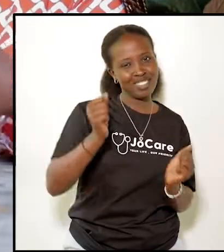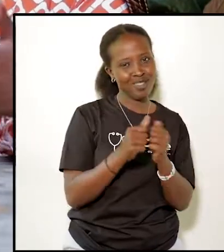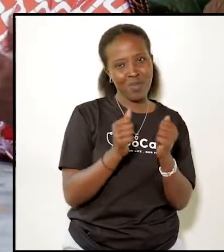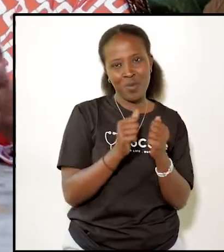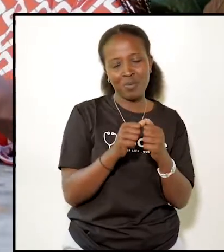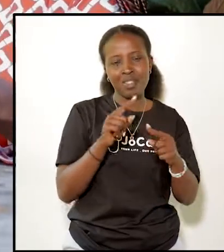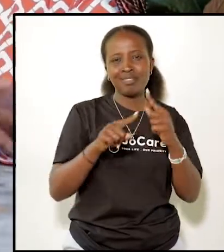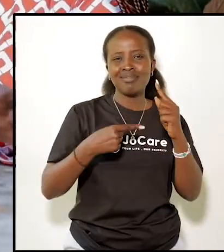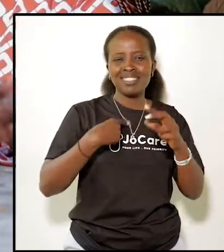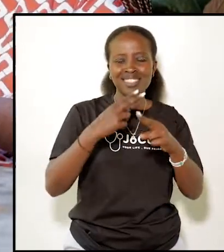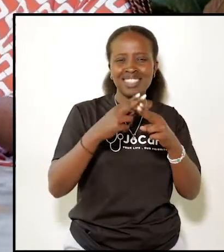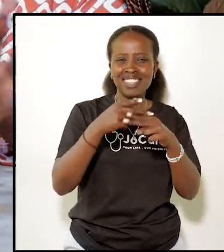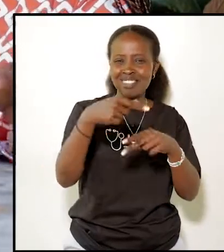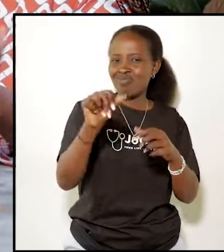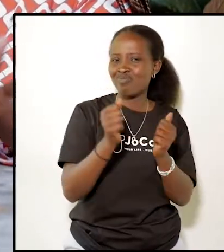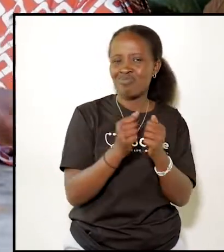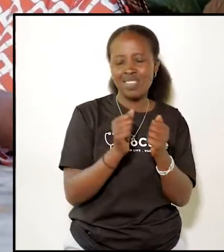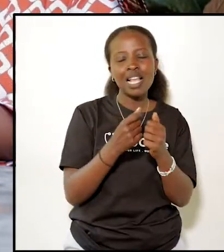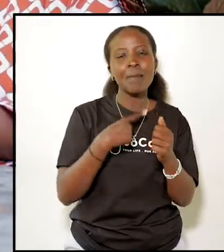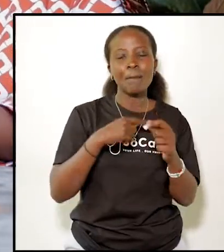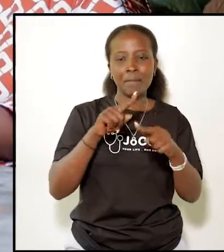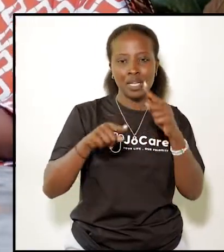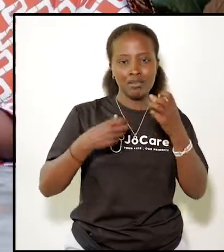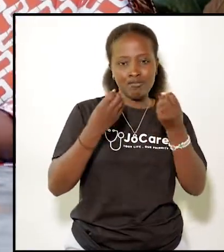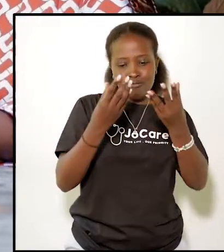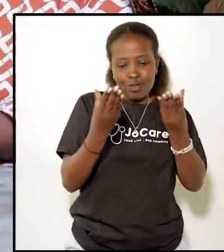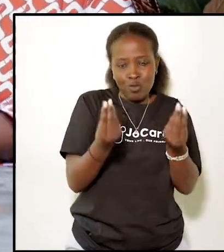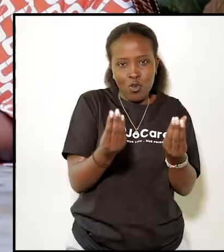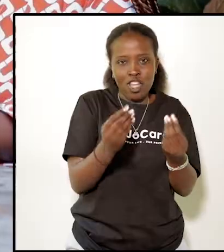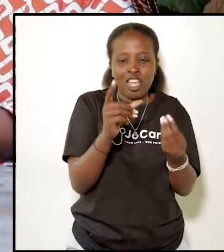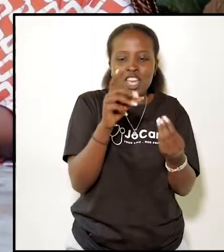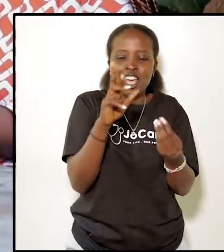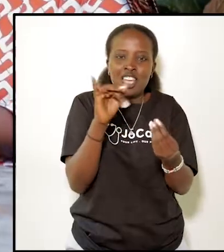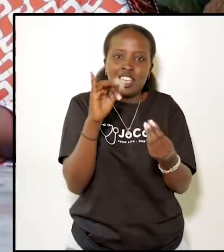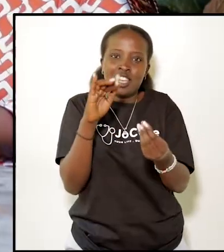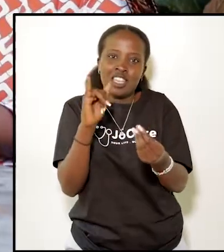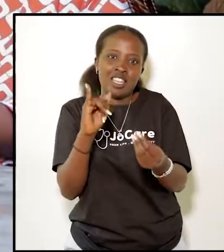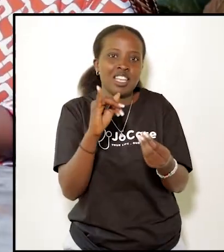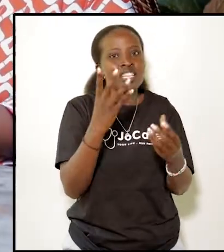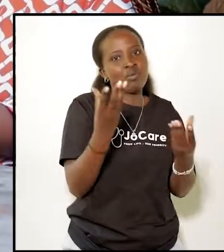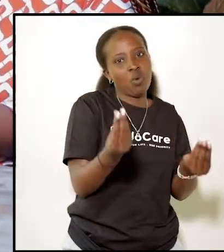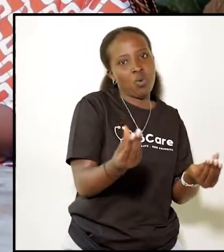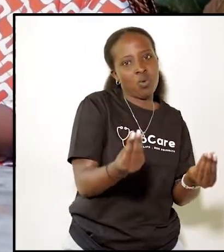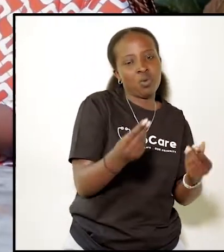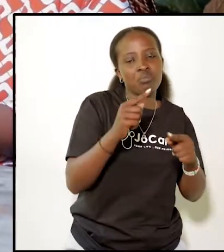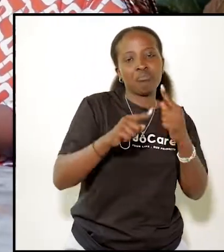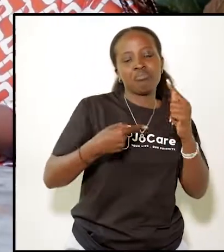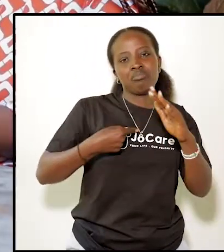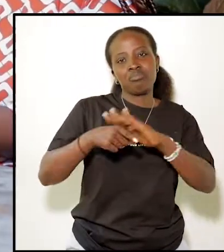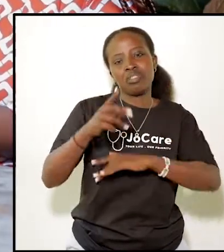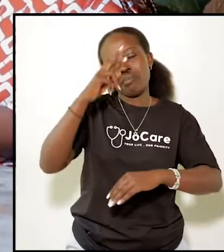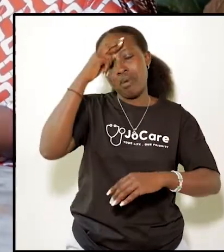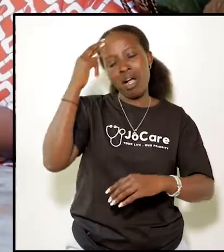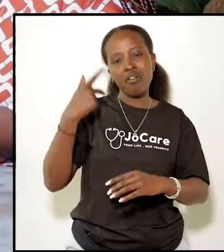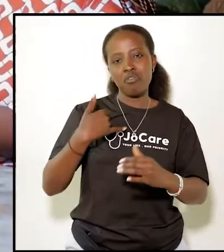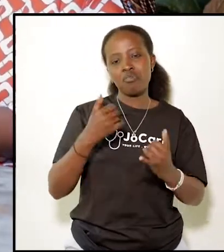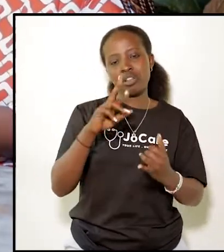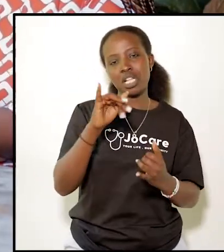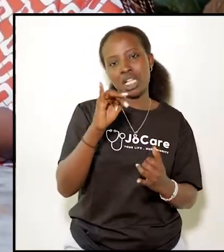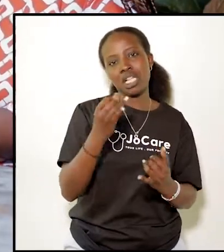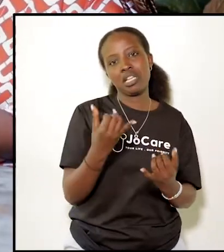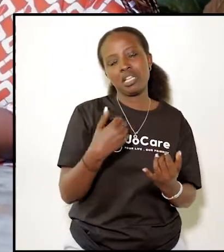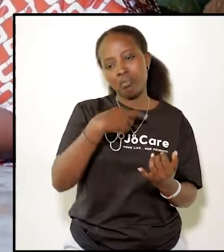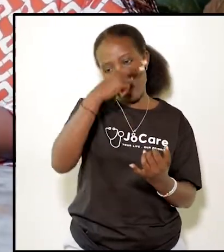for, some short nickname that will make things easy. So Ree is good, and I feel good about